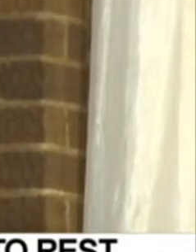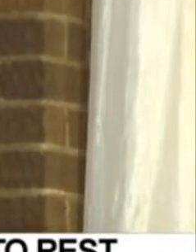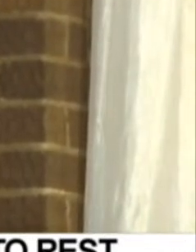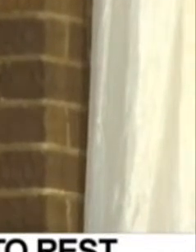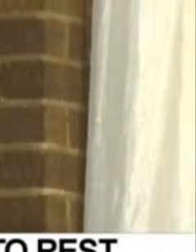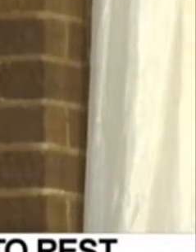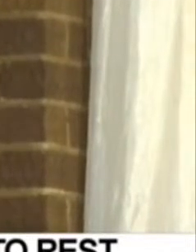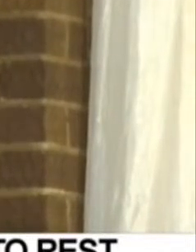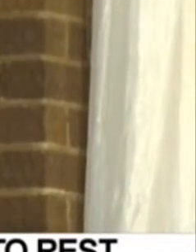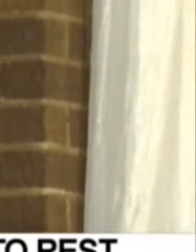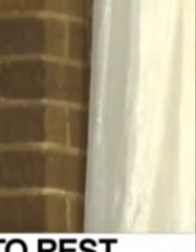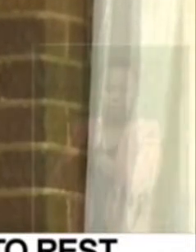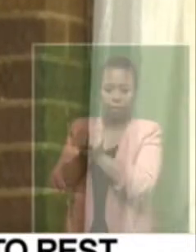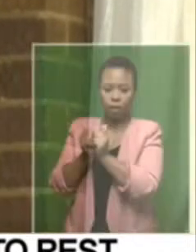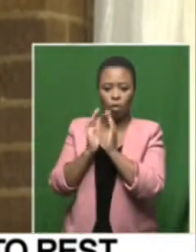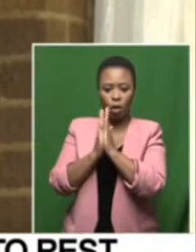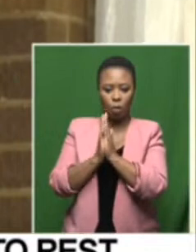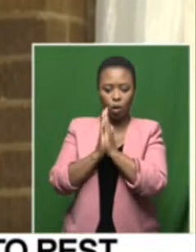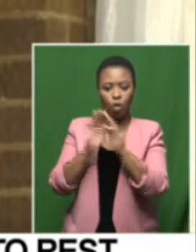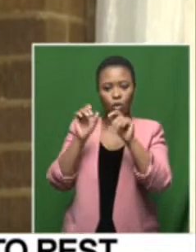saints, we pray to the Lord.